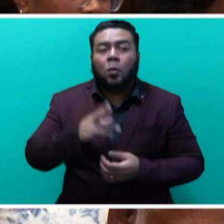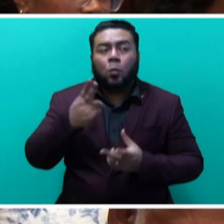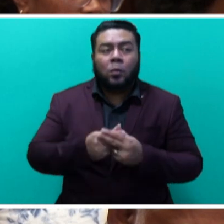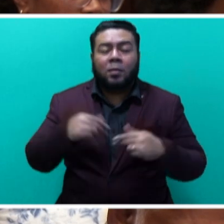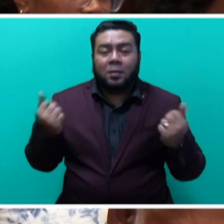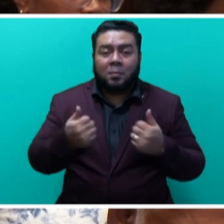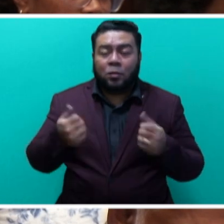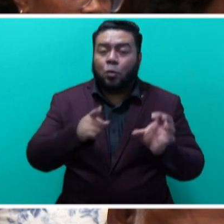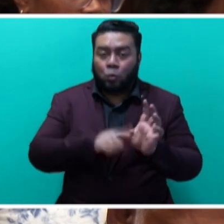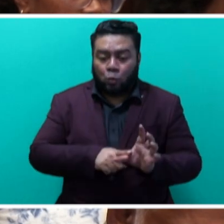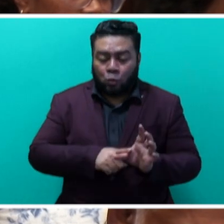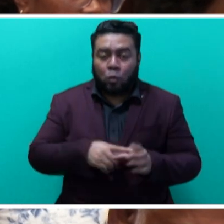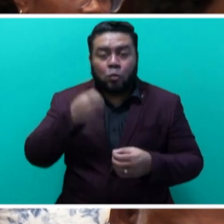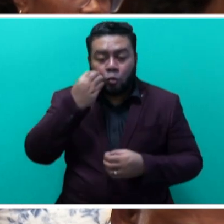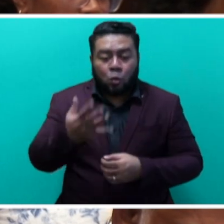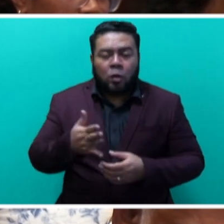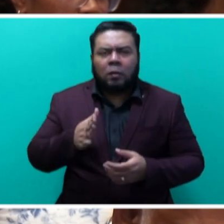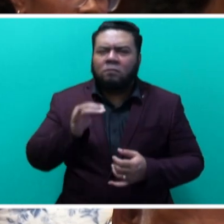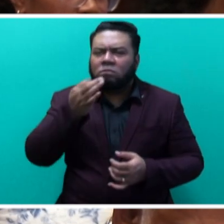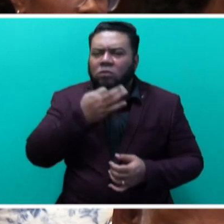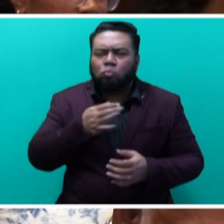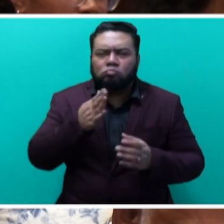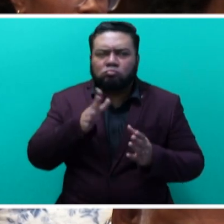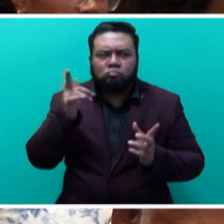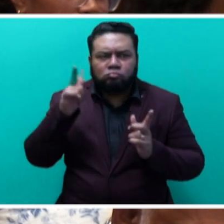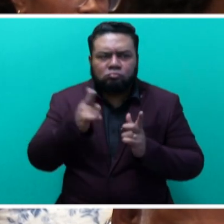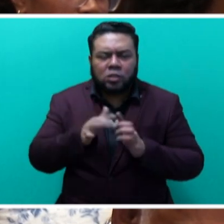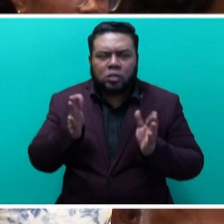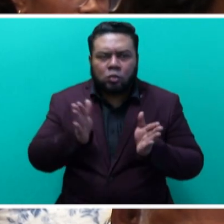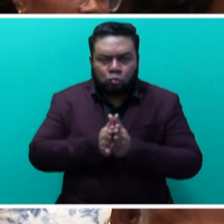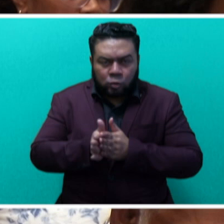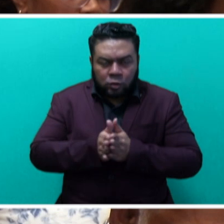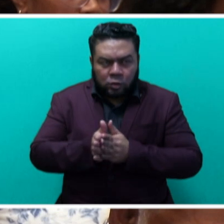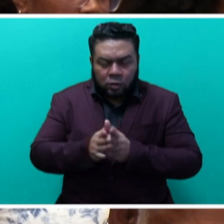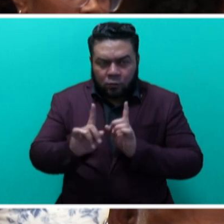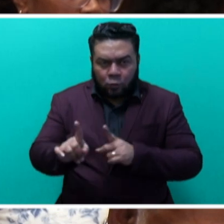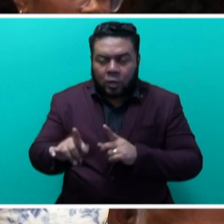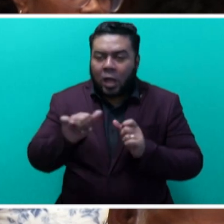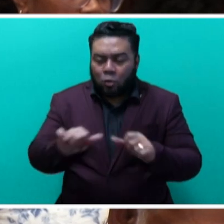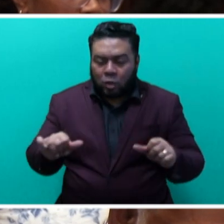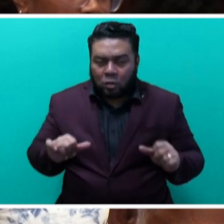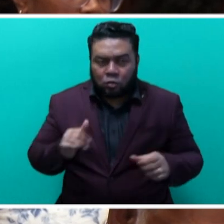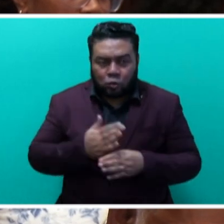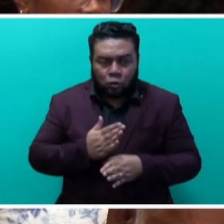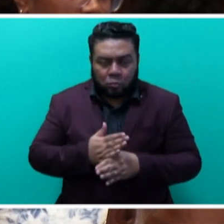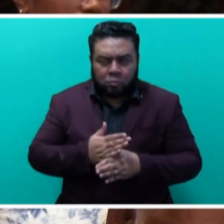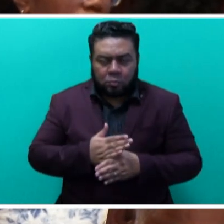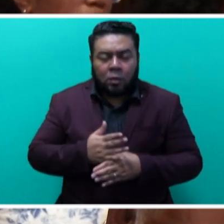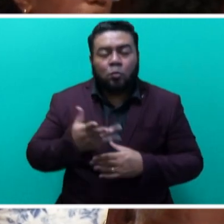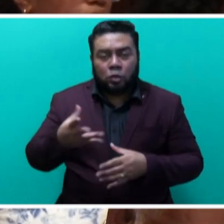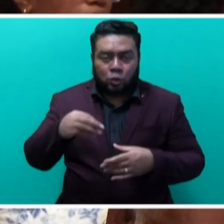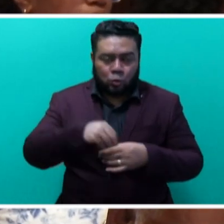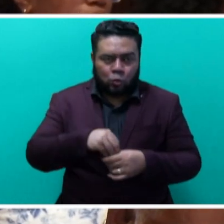youth showing little interest in pursuing careers in agriculture, which